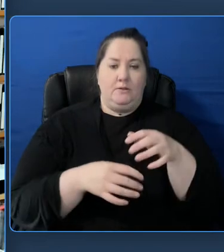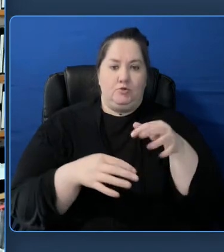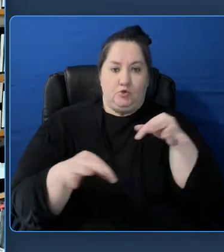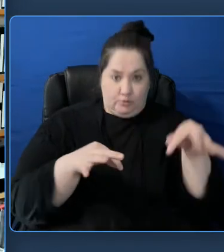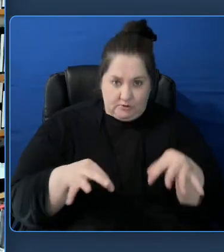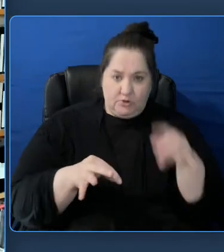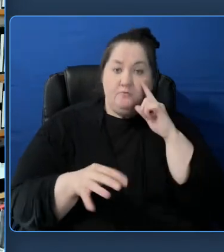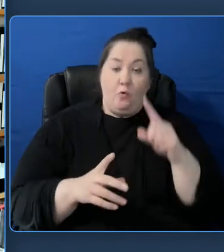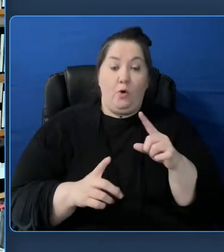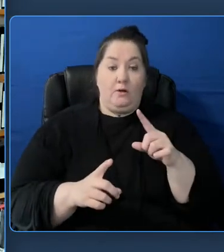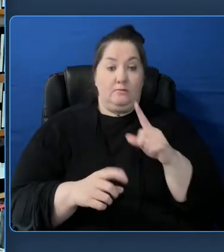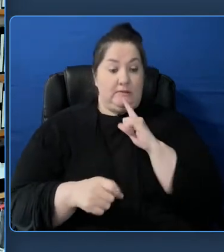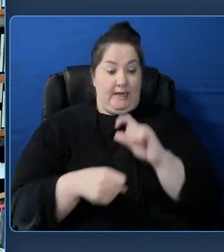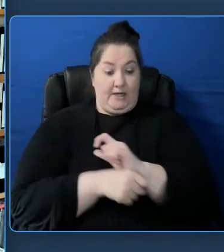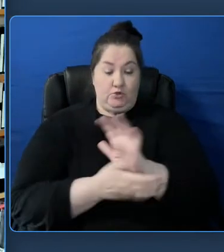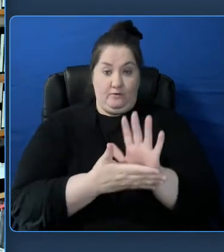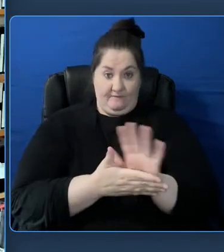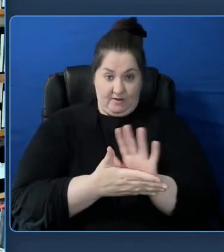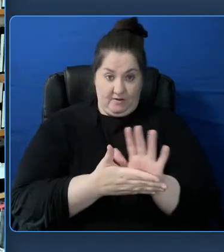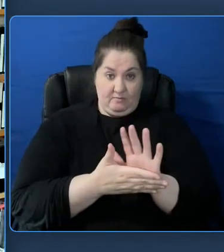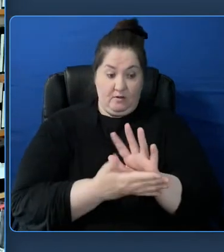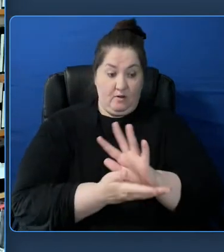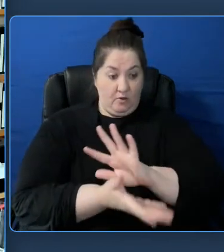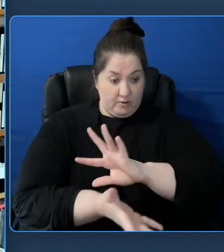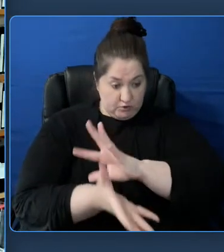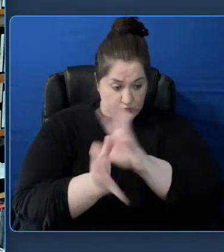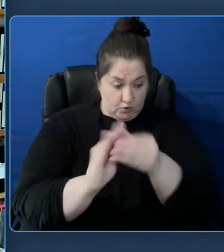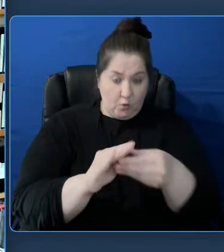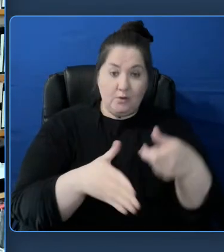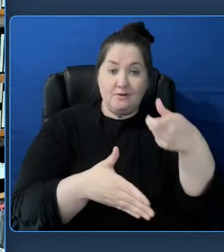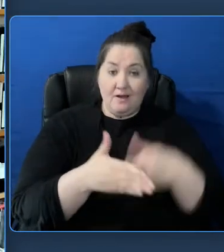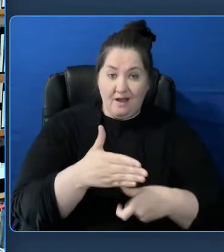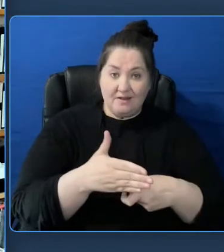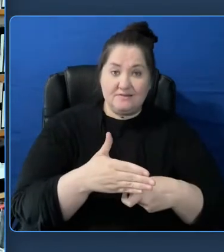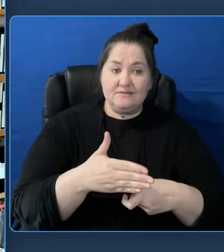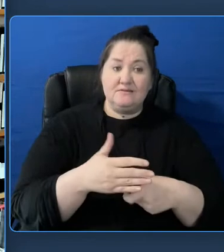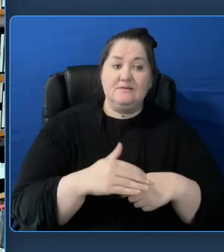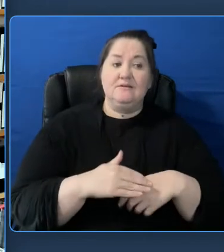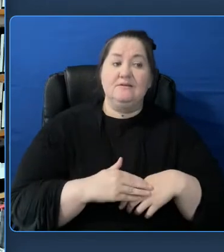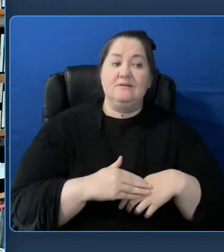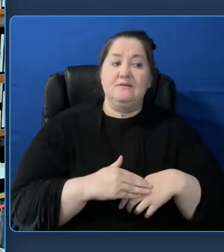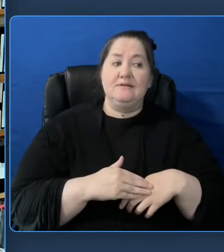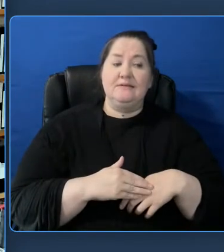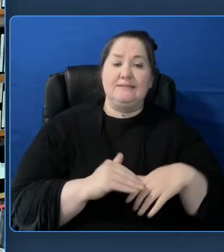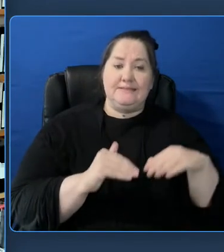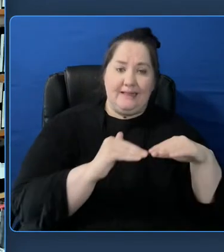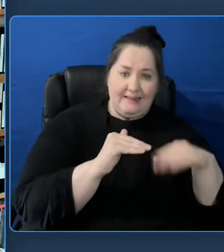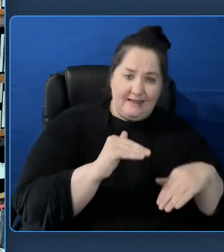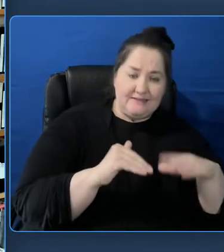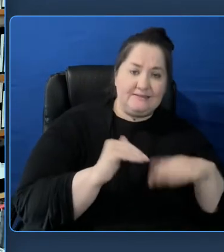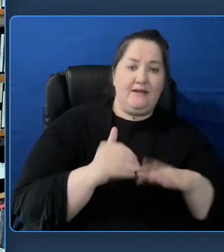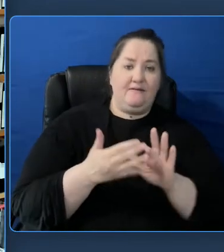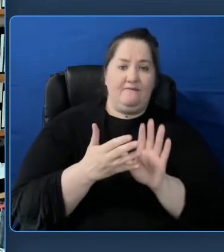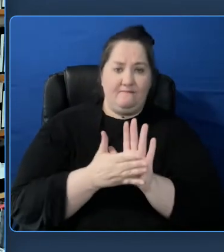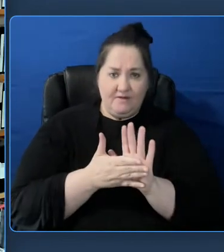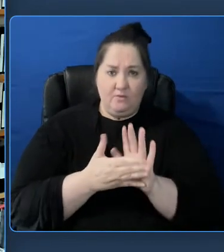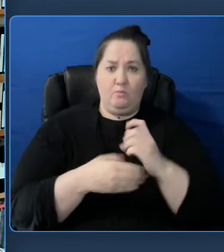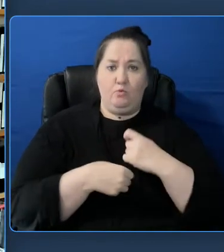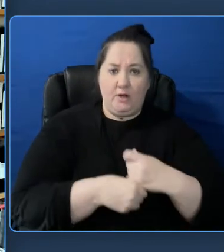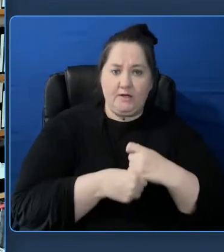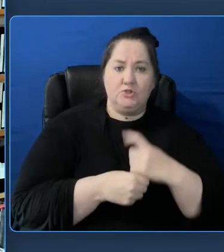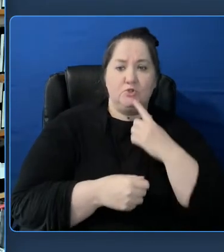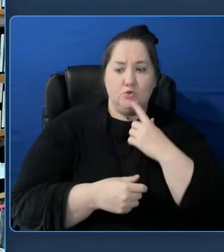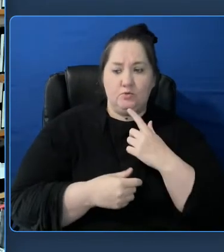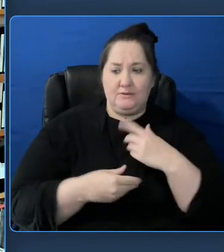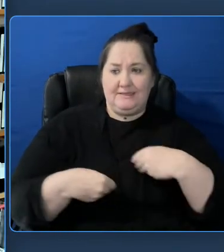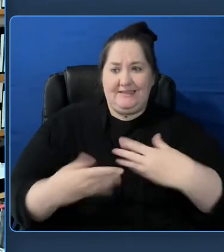film, the total cost is less than it costs for a film production company to